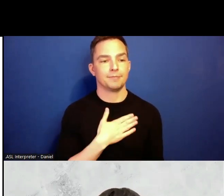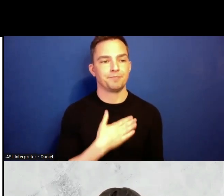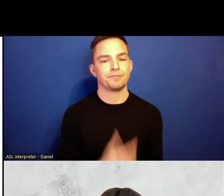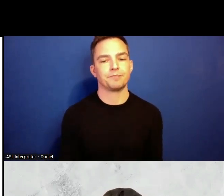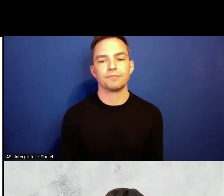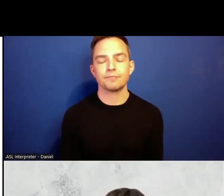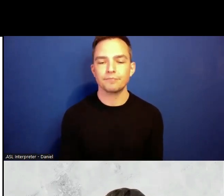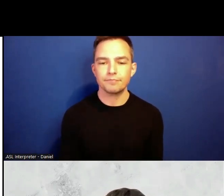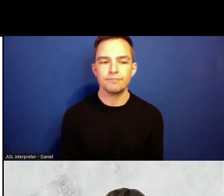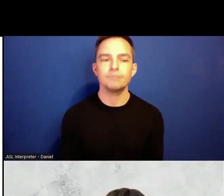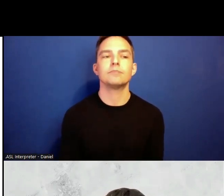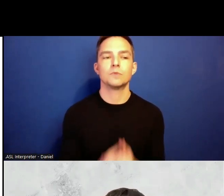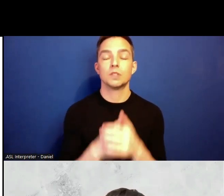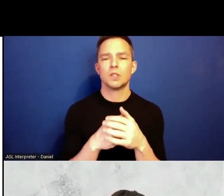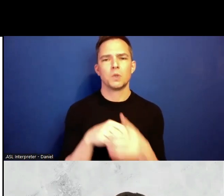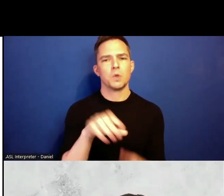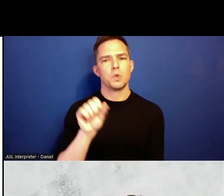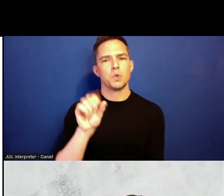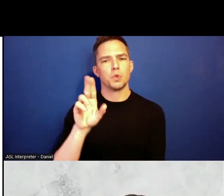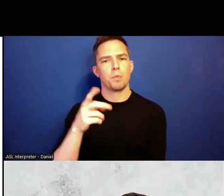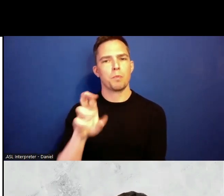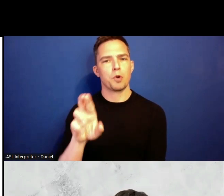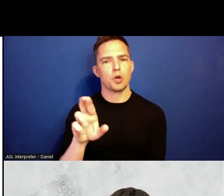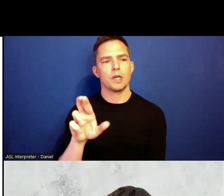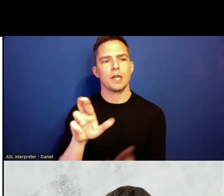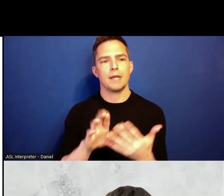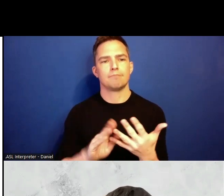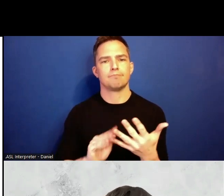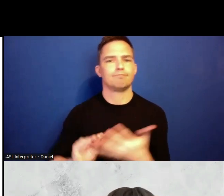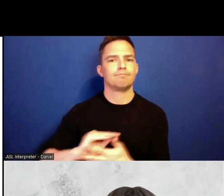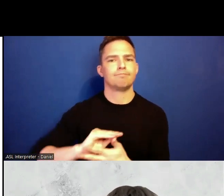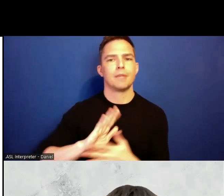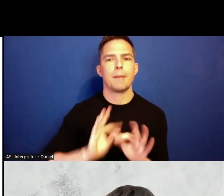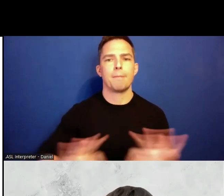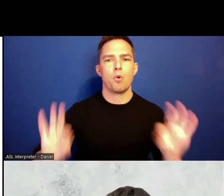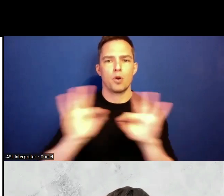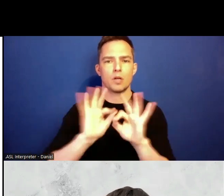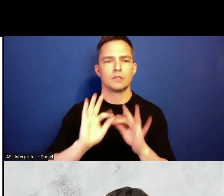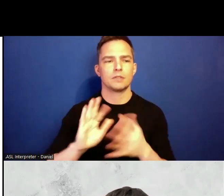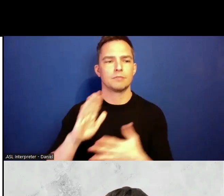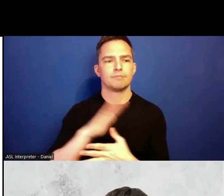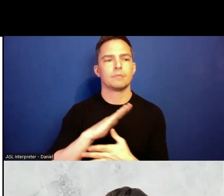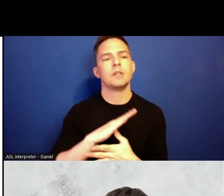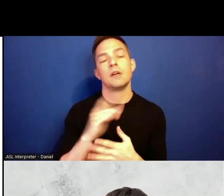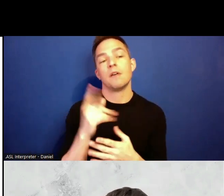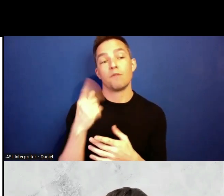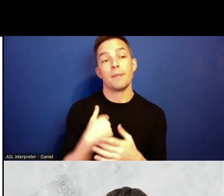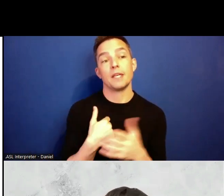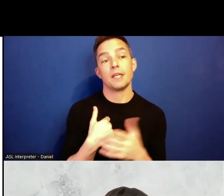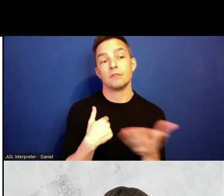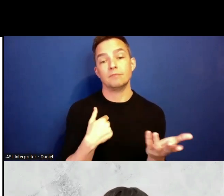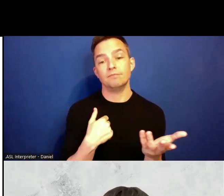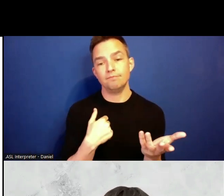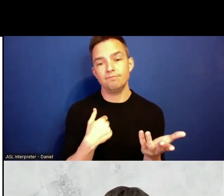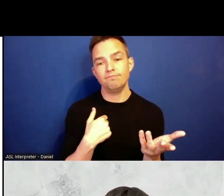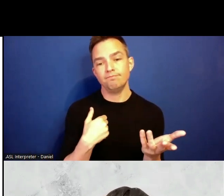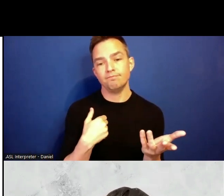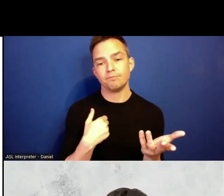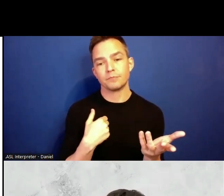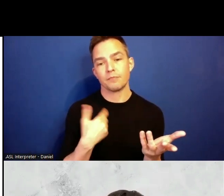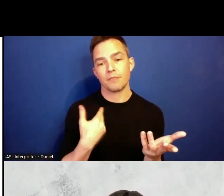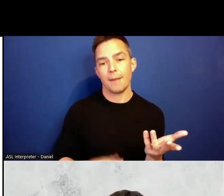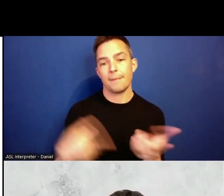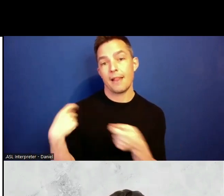Super important overall, but also to me, I am a